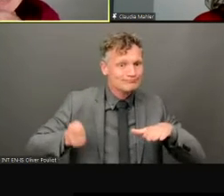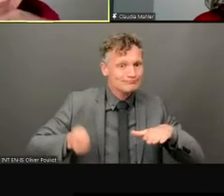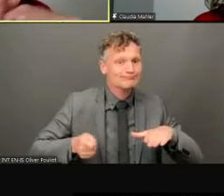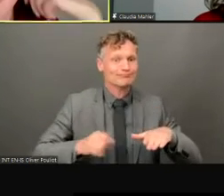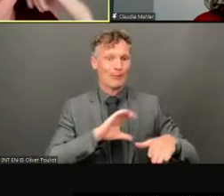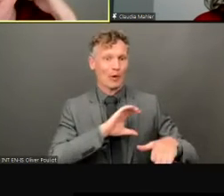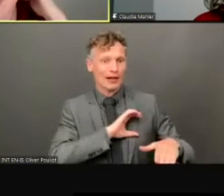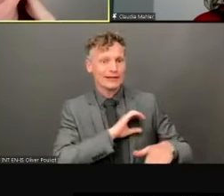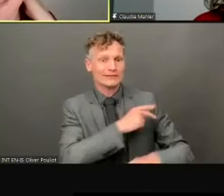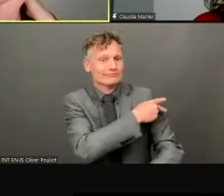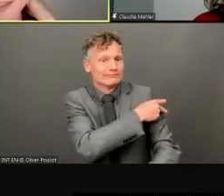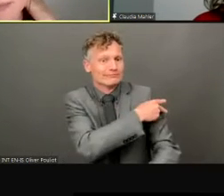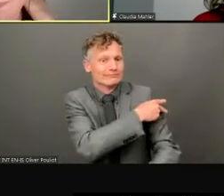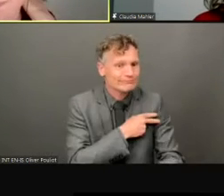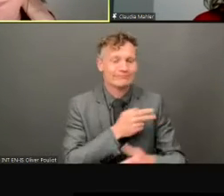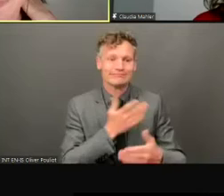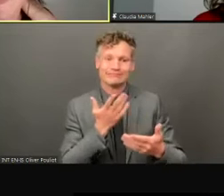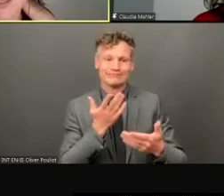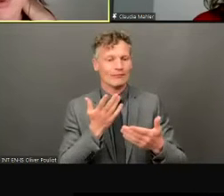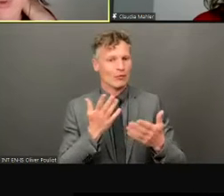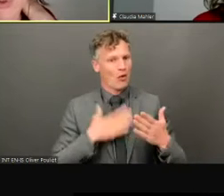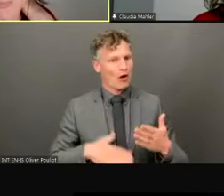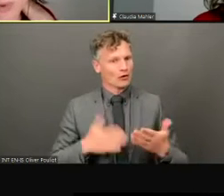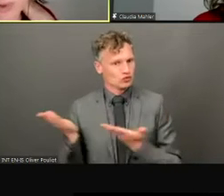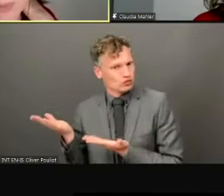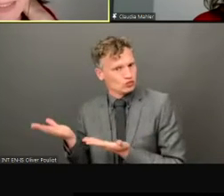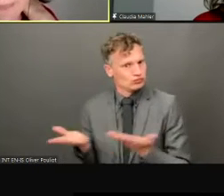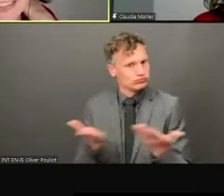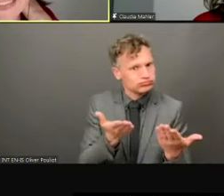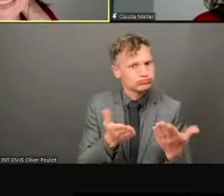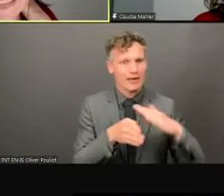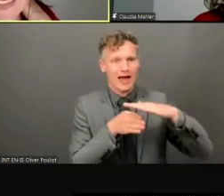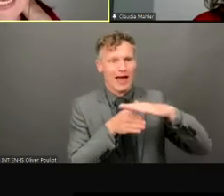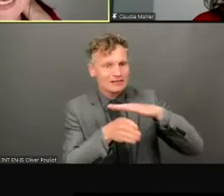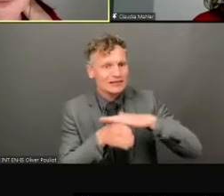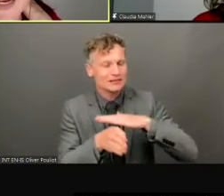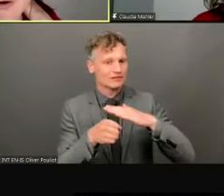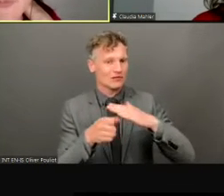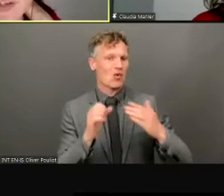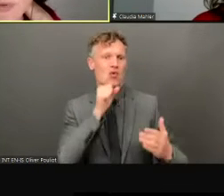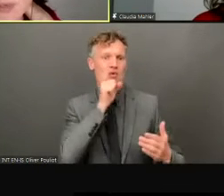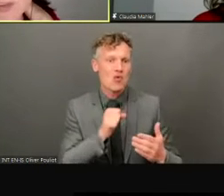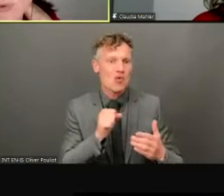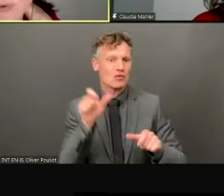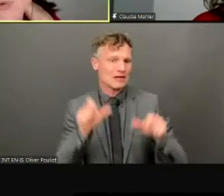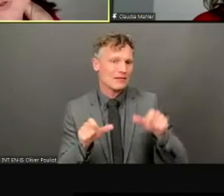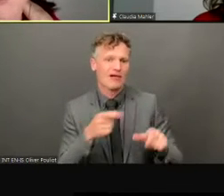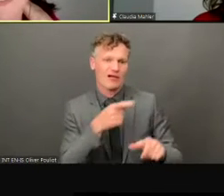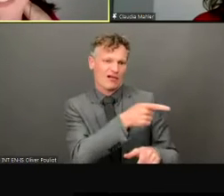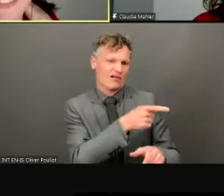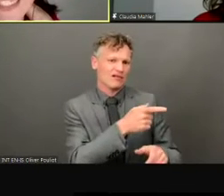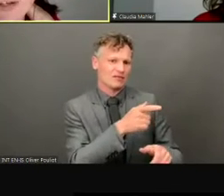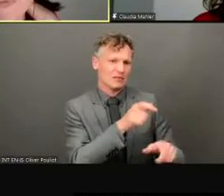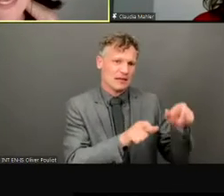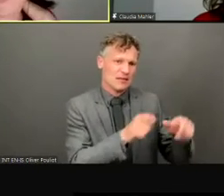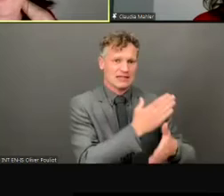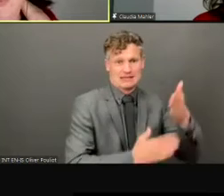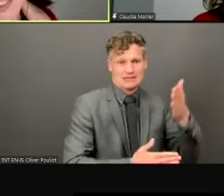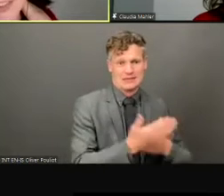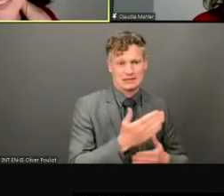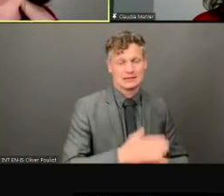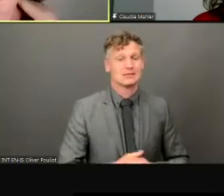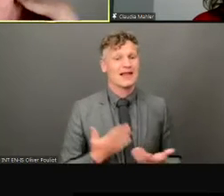access to justice and specific barriers by older persons and persons with disabilities. But however, I would like to turn to this idea of lack